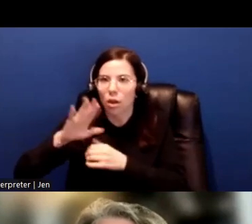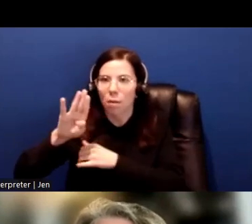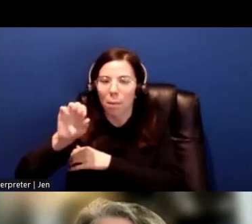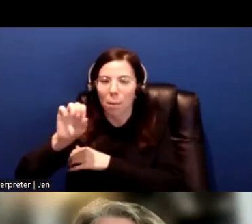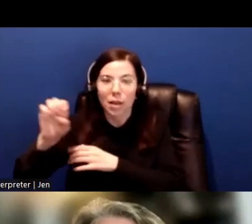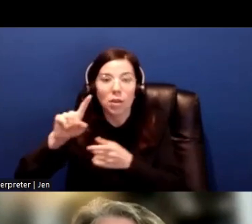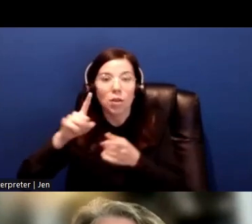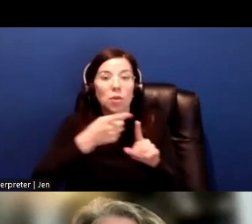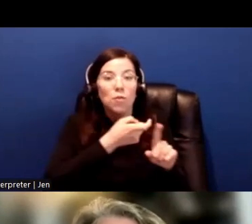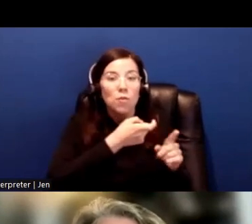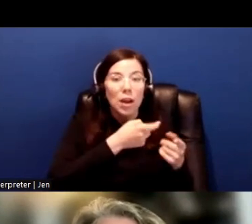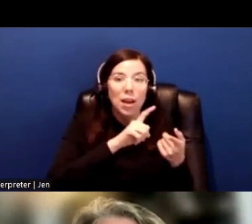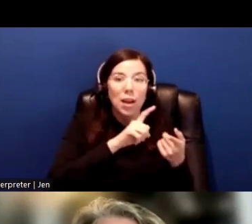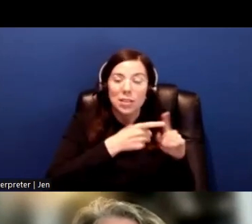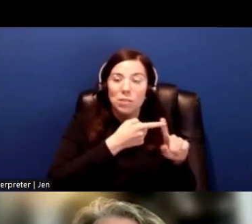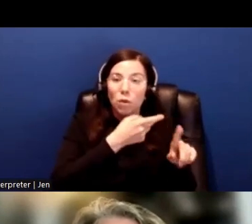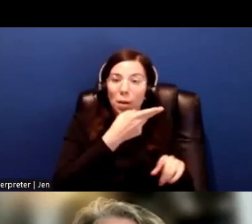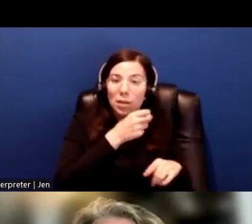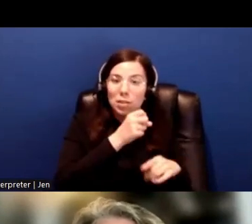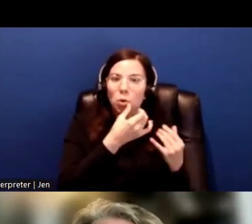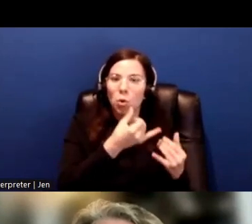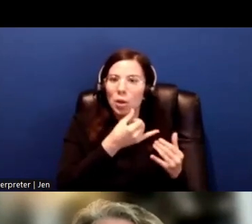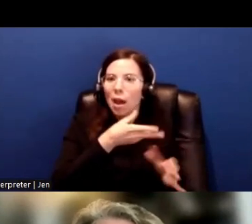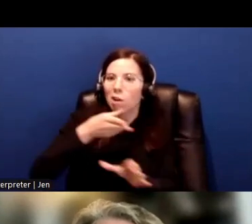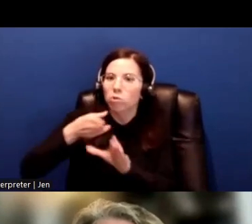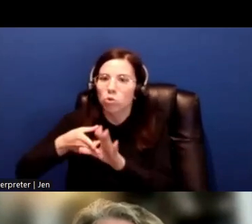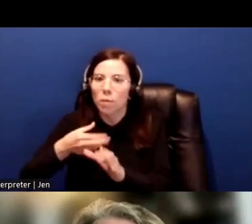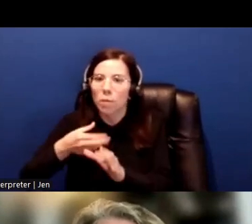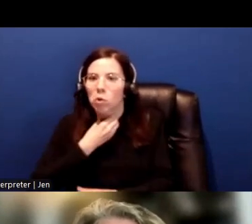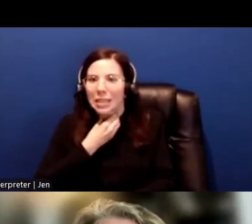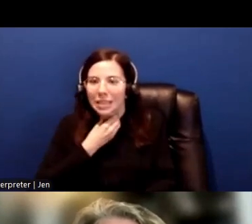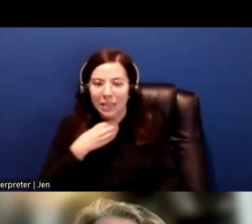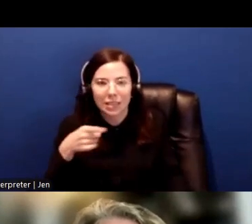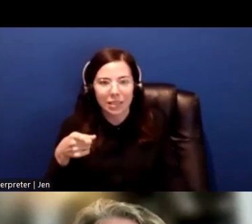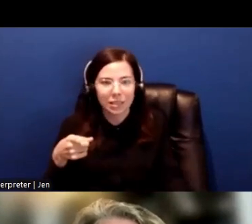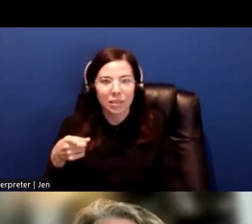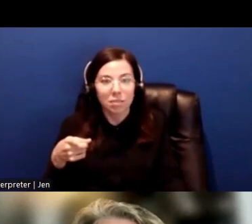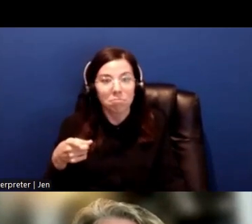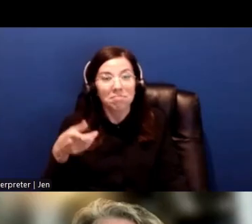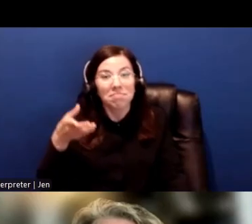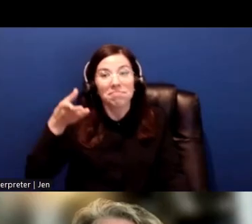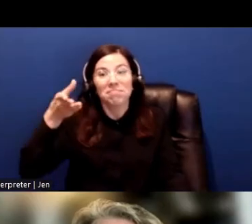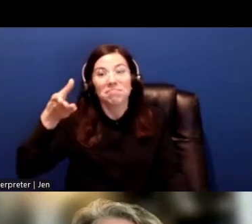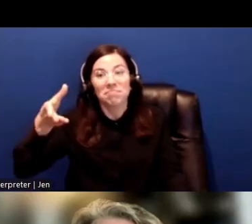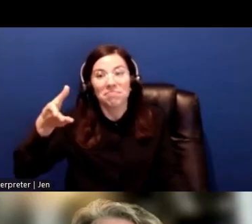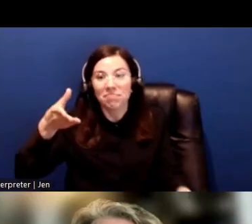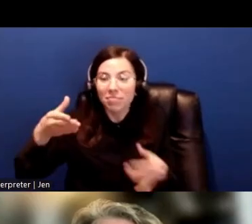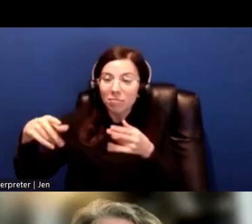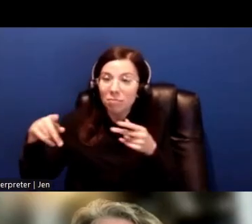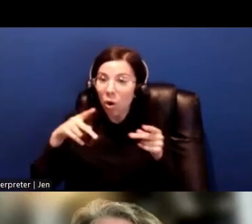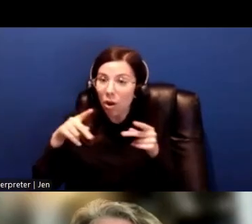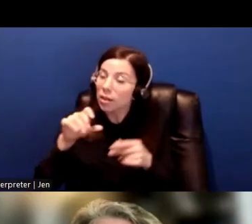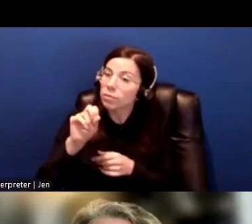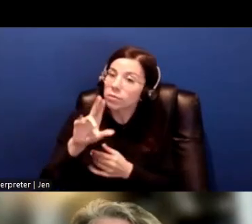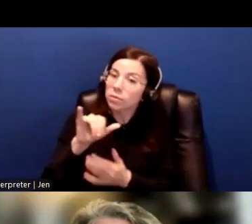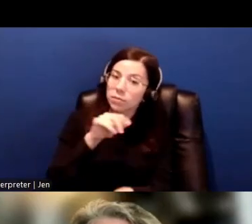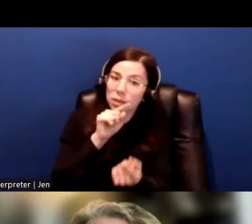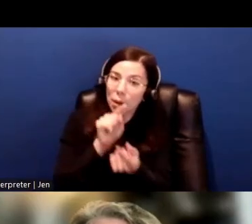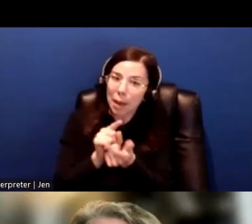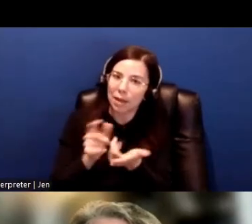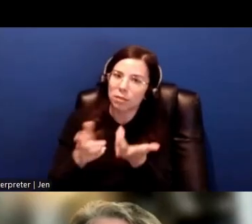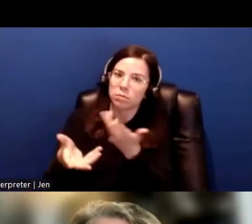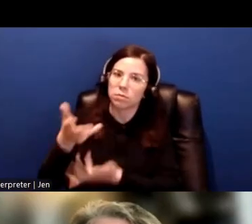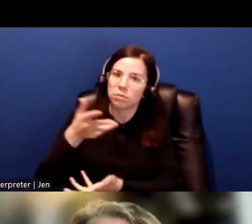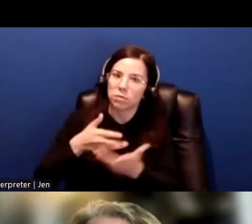from high school who are now in the Marines. At the party, Sandy met and hung out